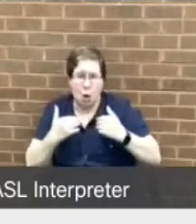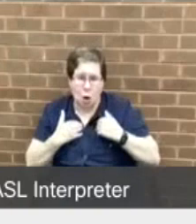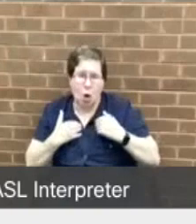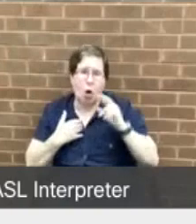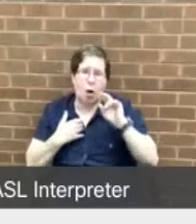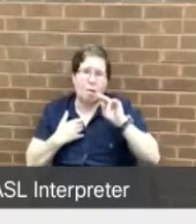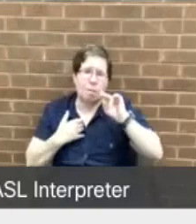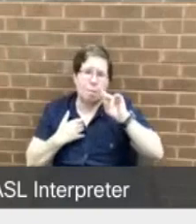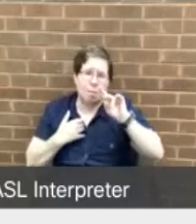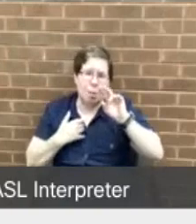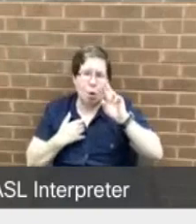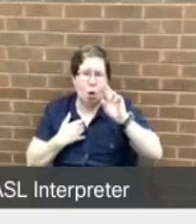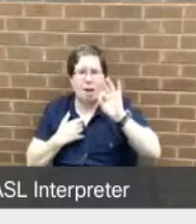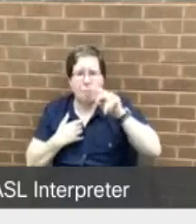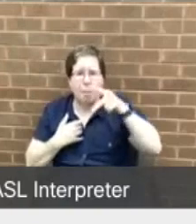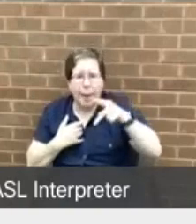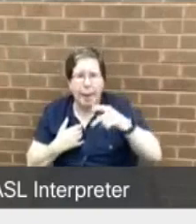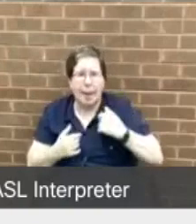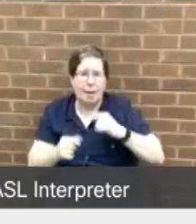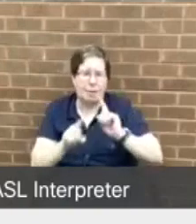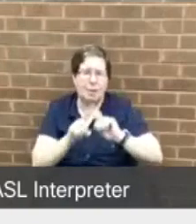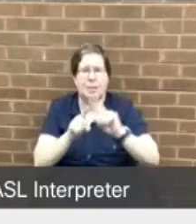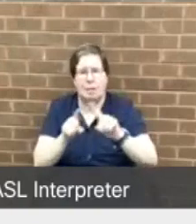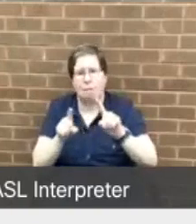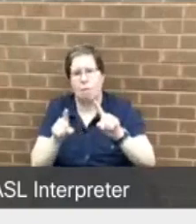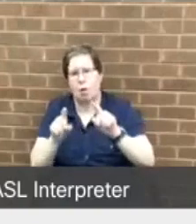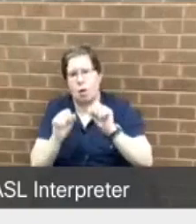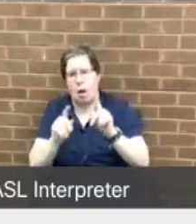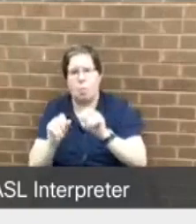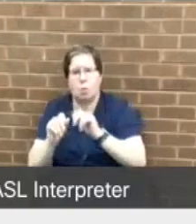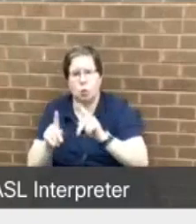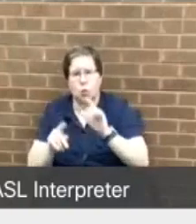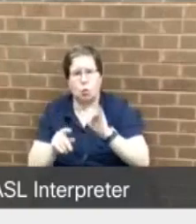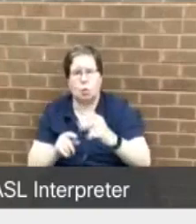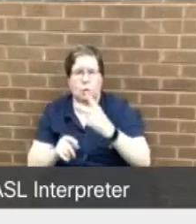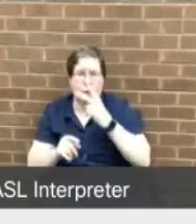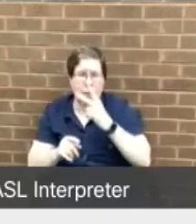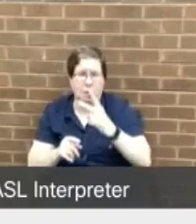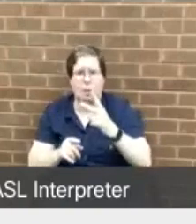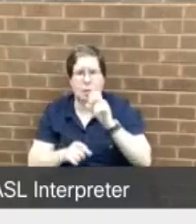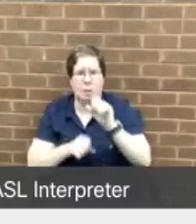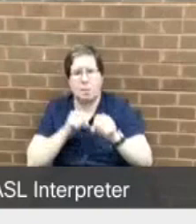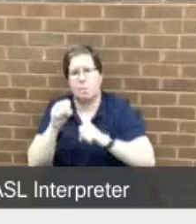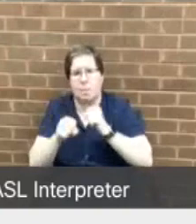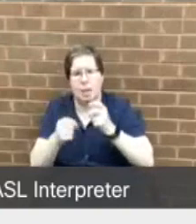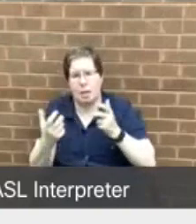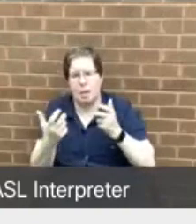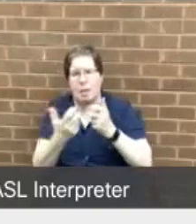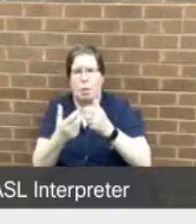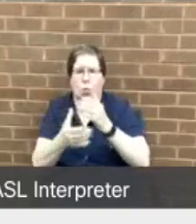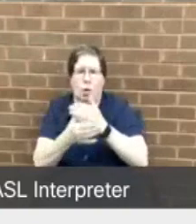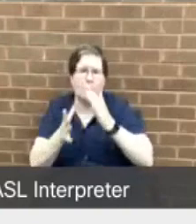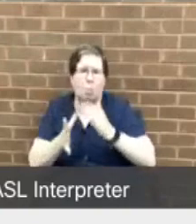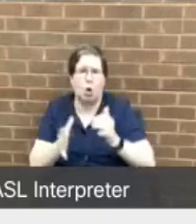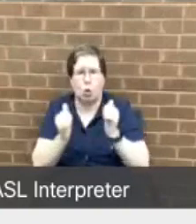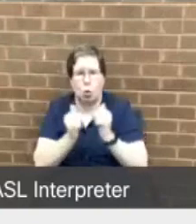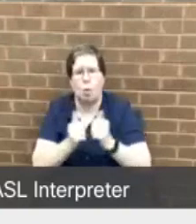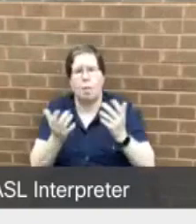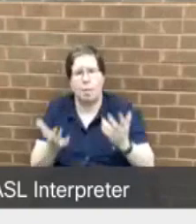on, but other opportunities for TOD around the county is definitely something we would like to partner on.